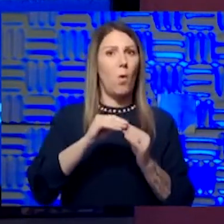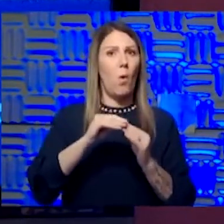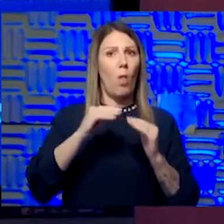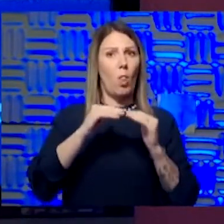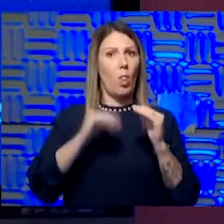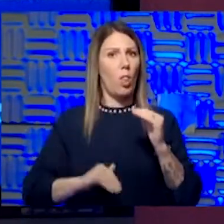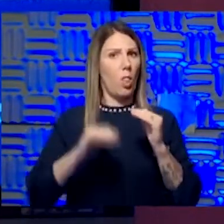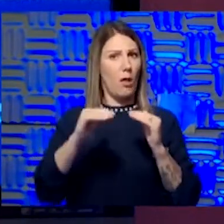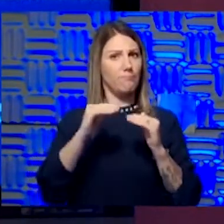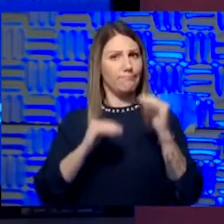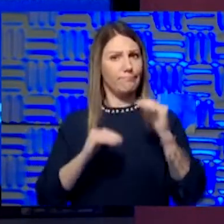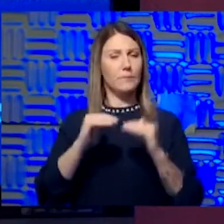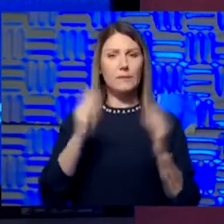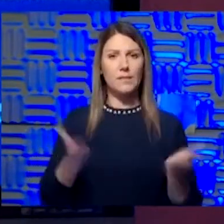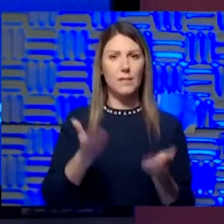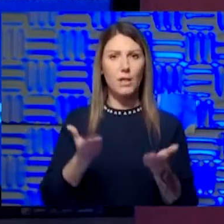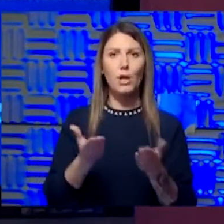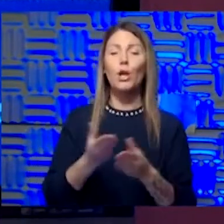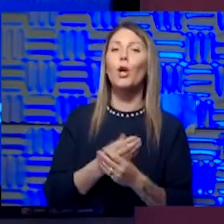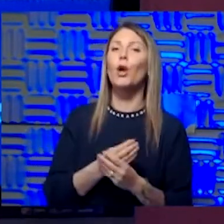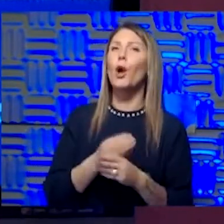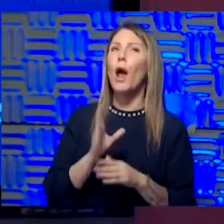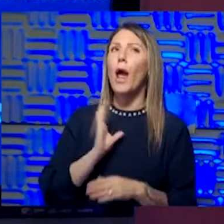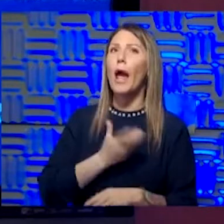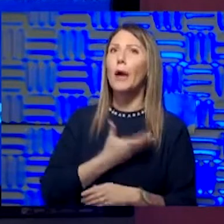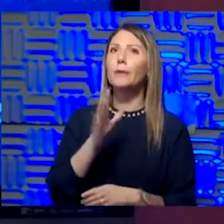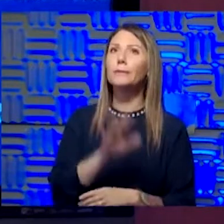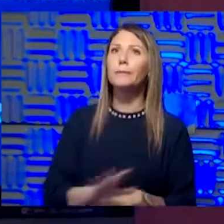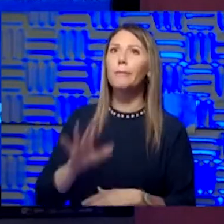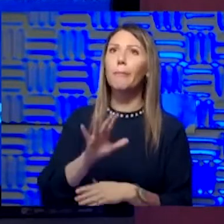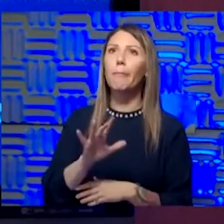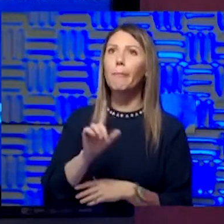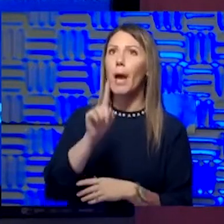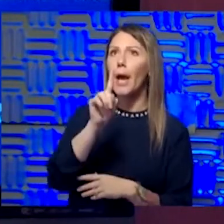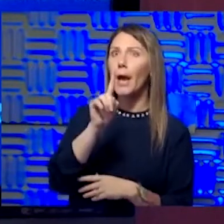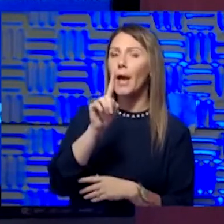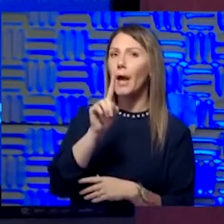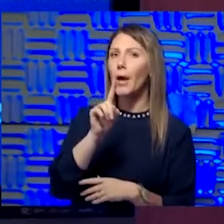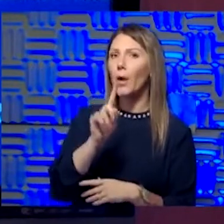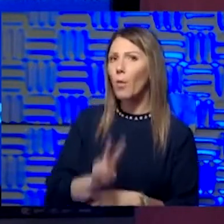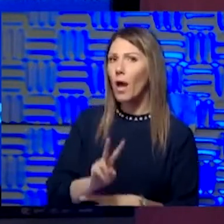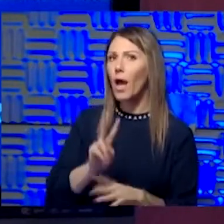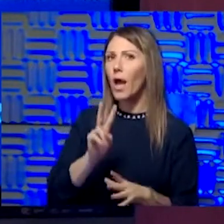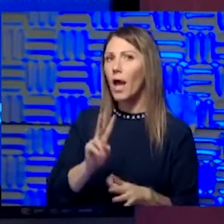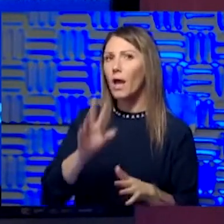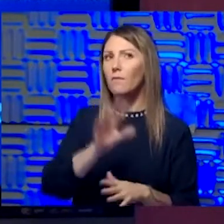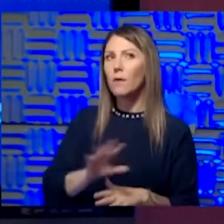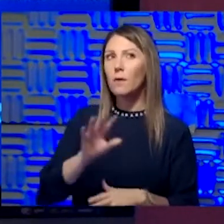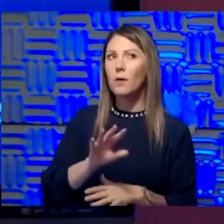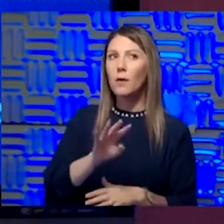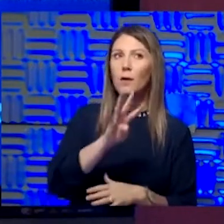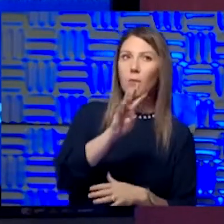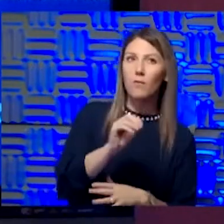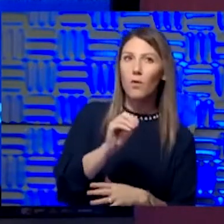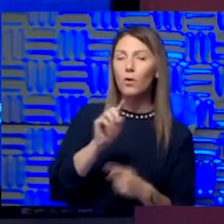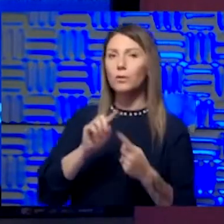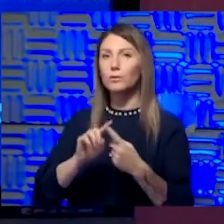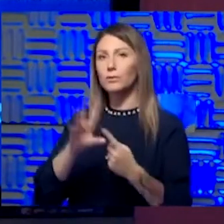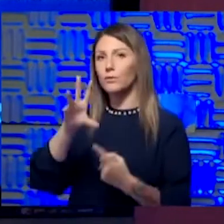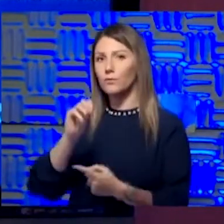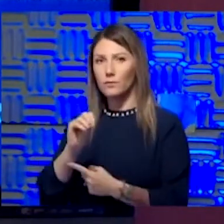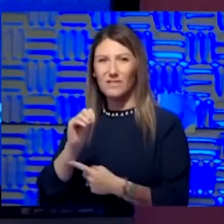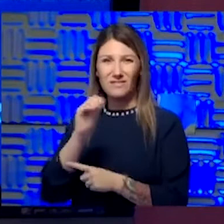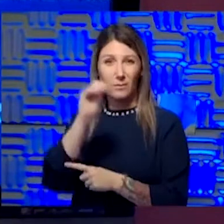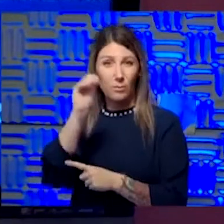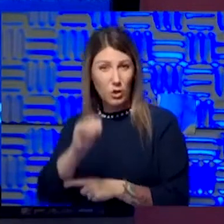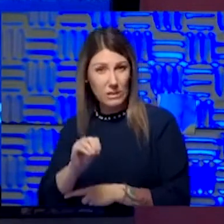guests comment as well. I think ours is around about half of our patients are being liberated, maybe 40 to 50% are being liberated from the ventilator. There's a